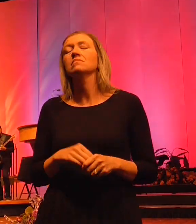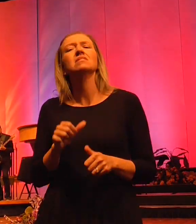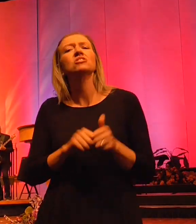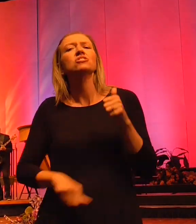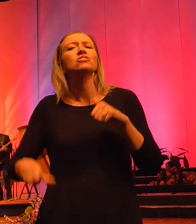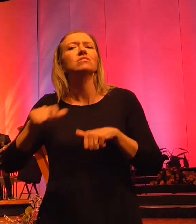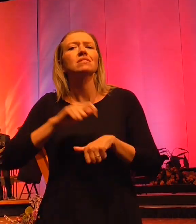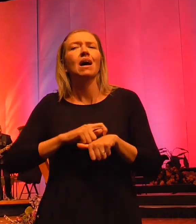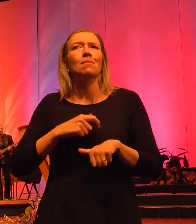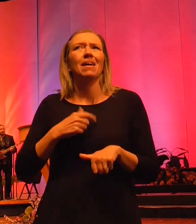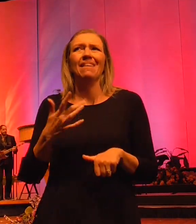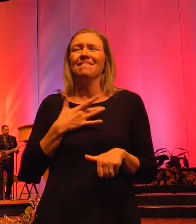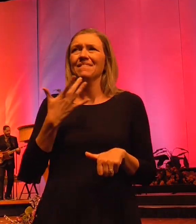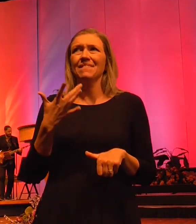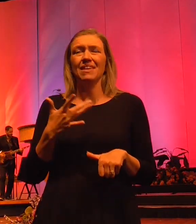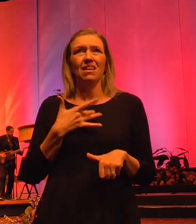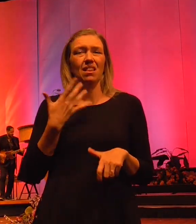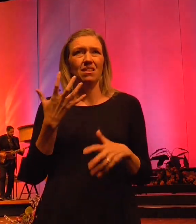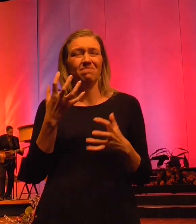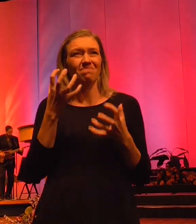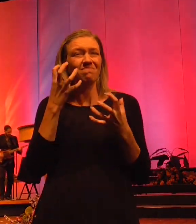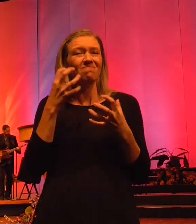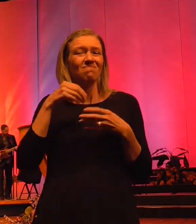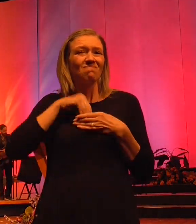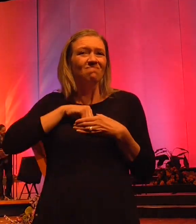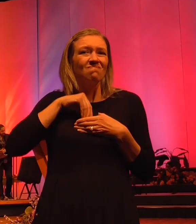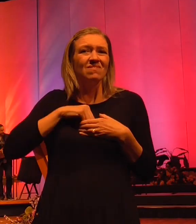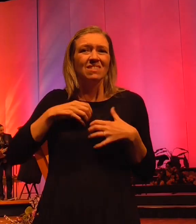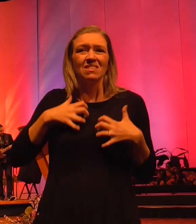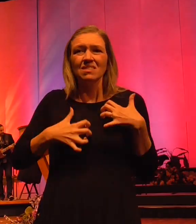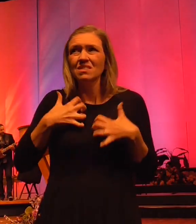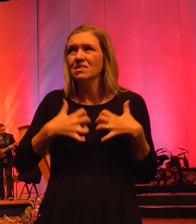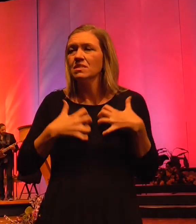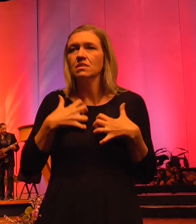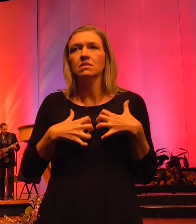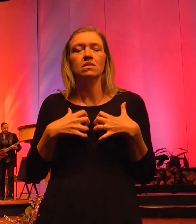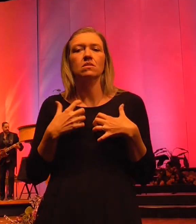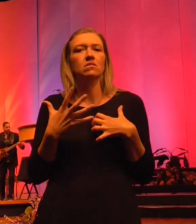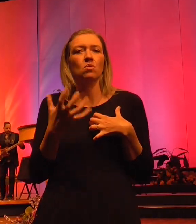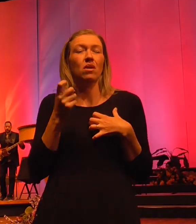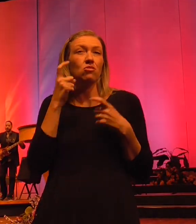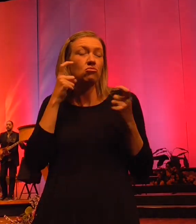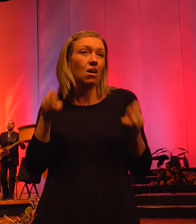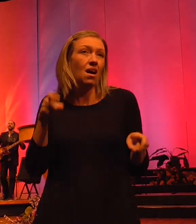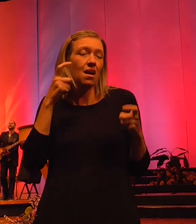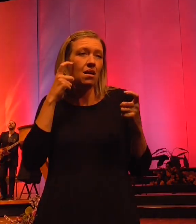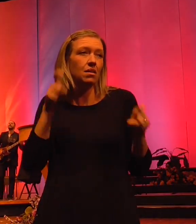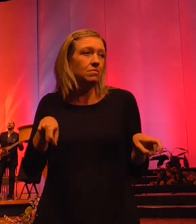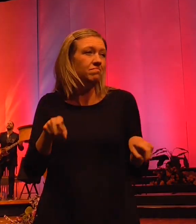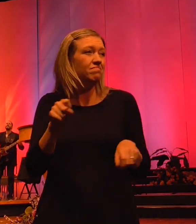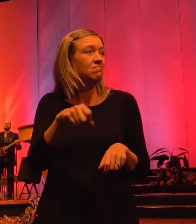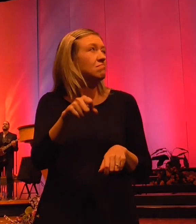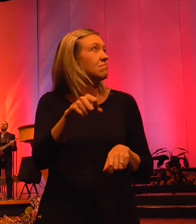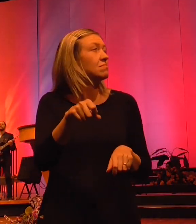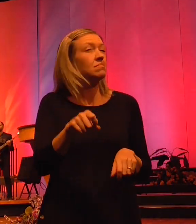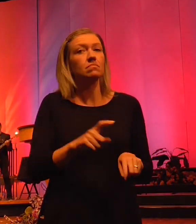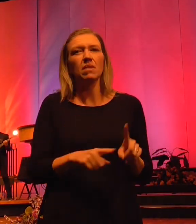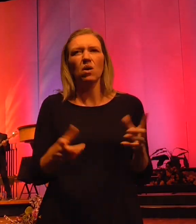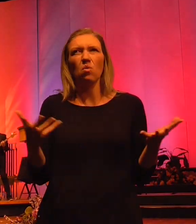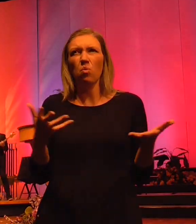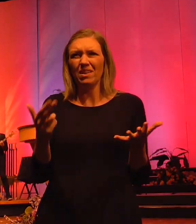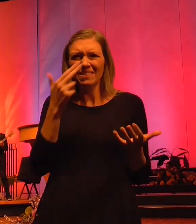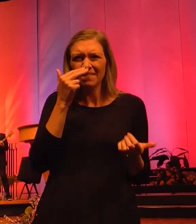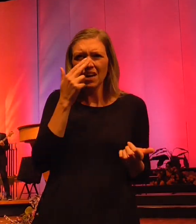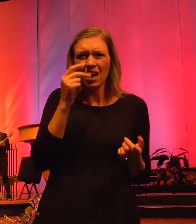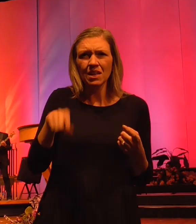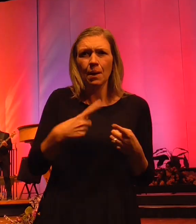And each time I feel like this inside just makes me want to cry. What's